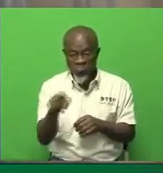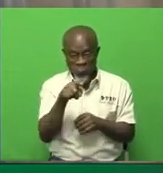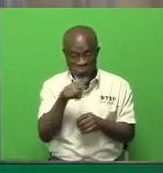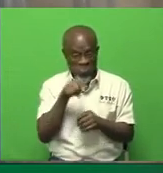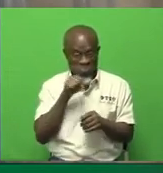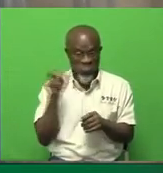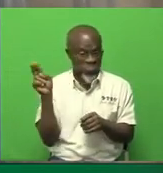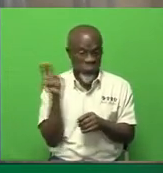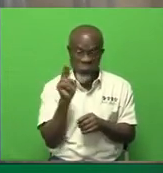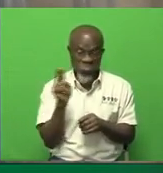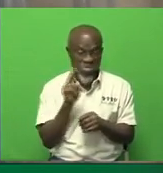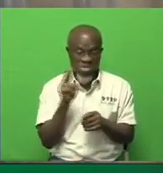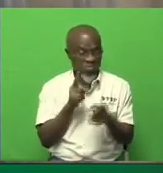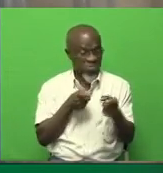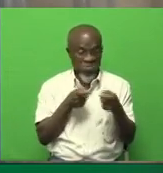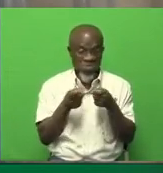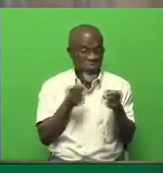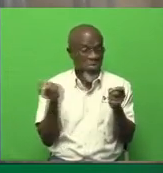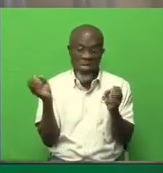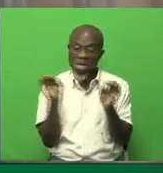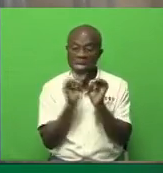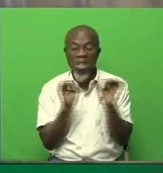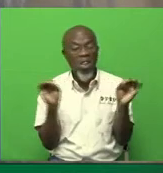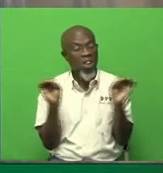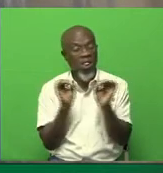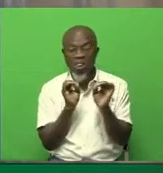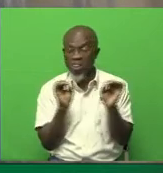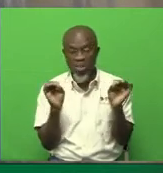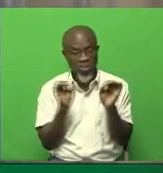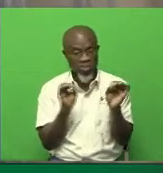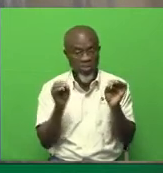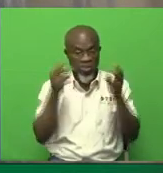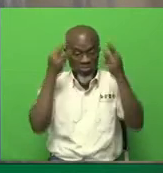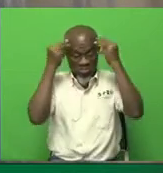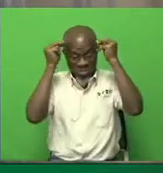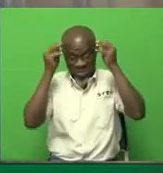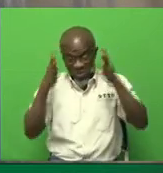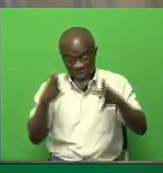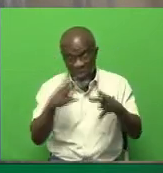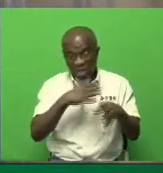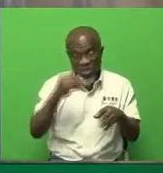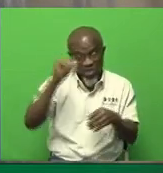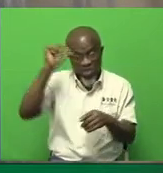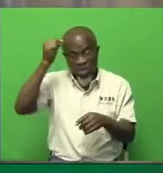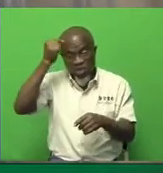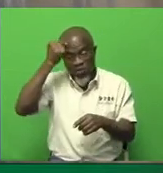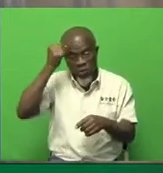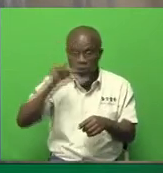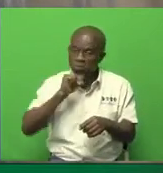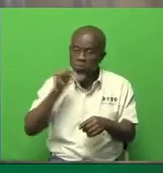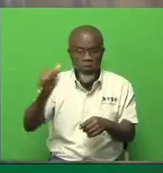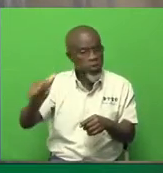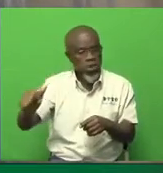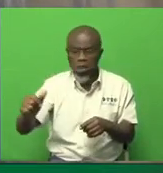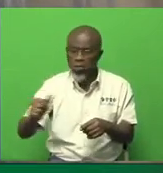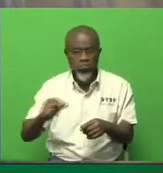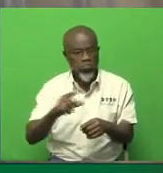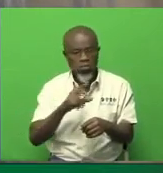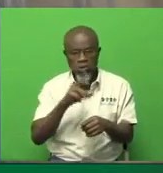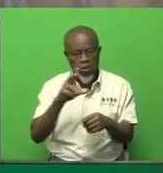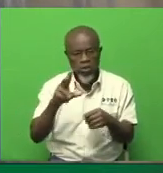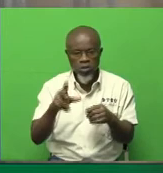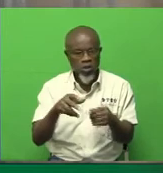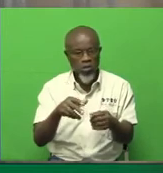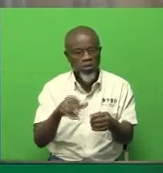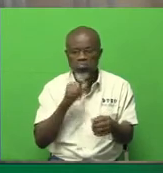I know they cannot deal with it the Minister of Finance and his government are also not in charge and they cannot deal with the